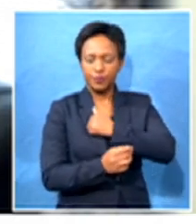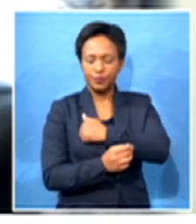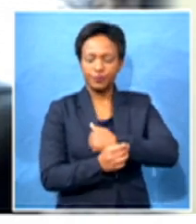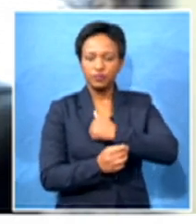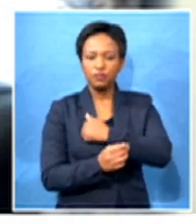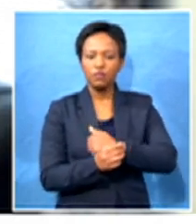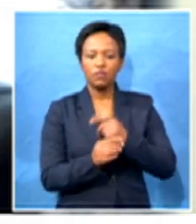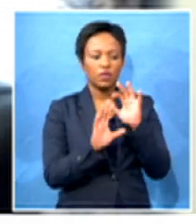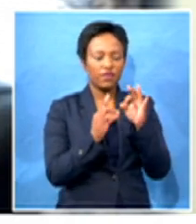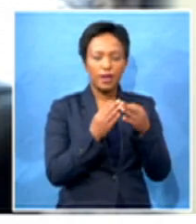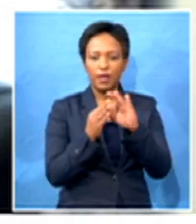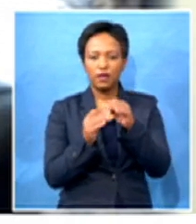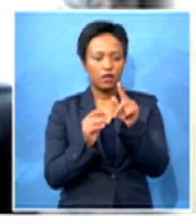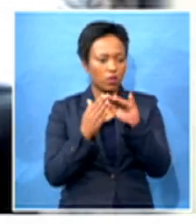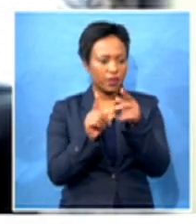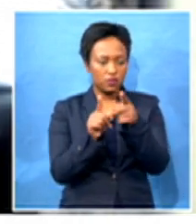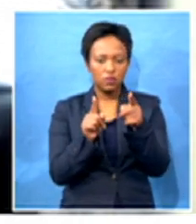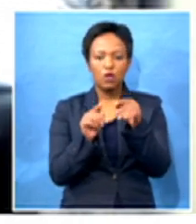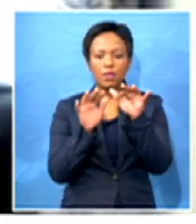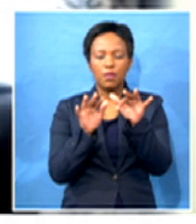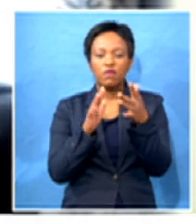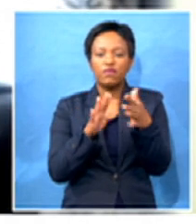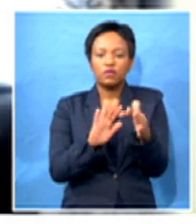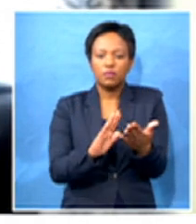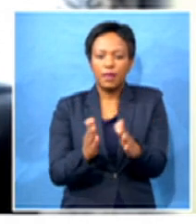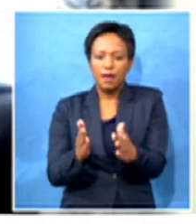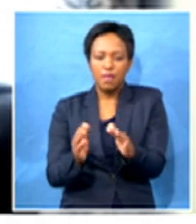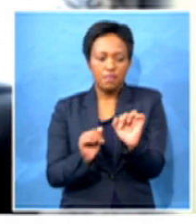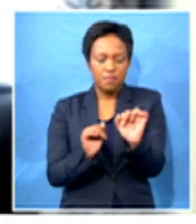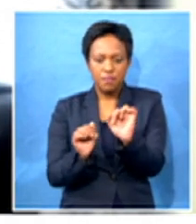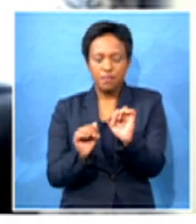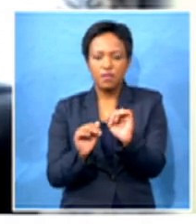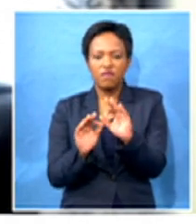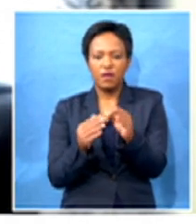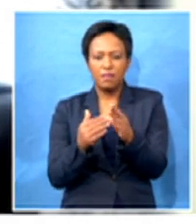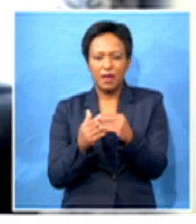their loved ones during the 19th, especially have lost one of